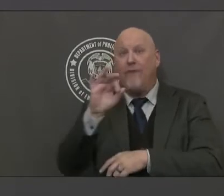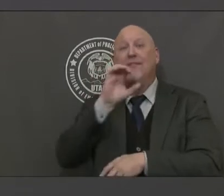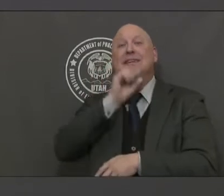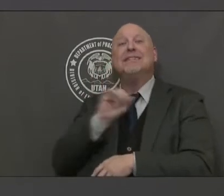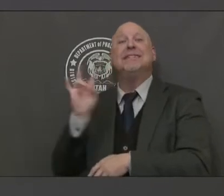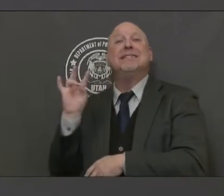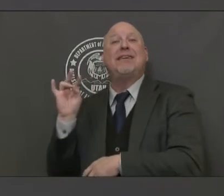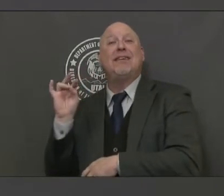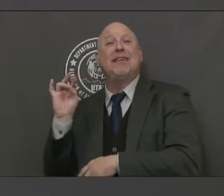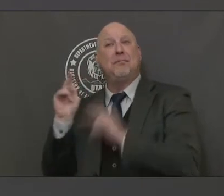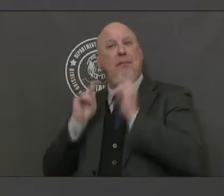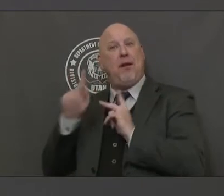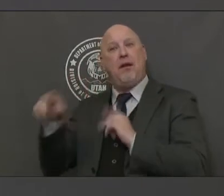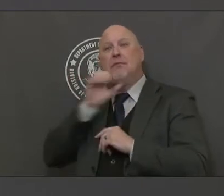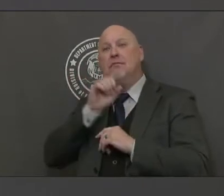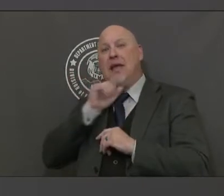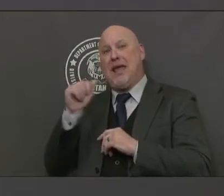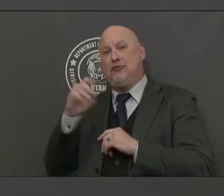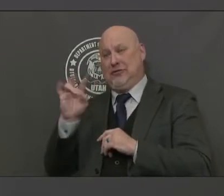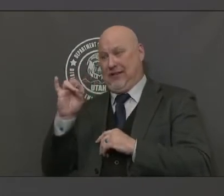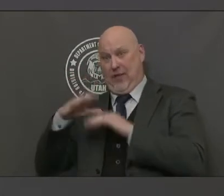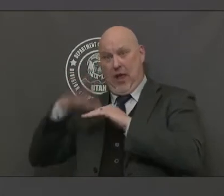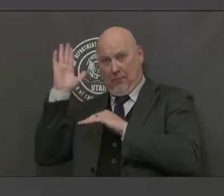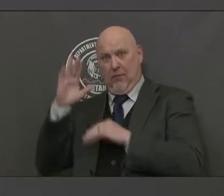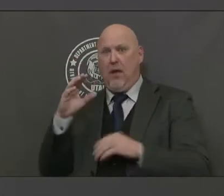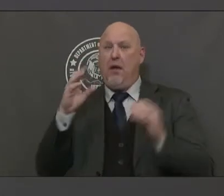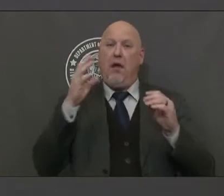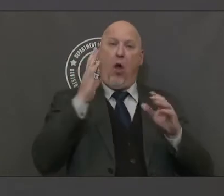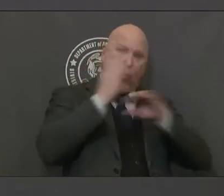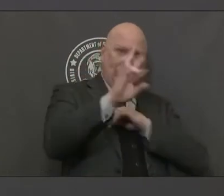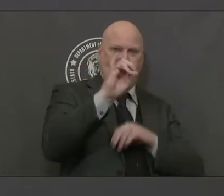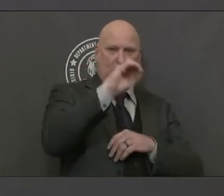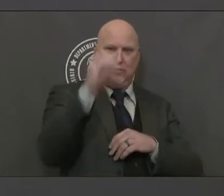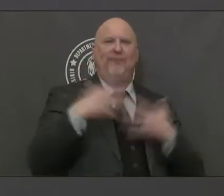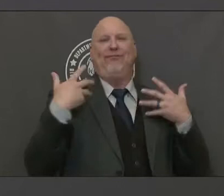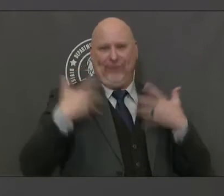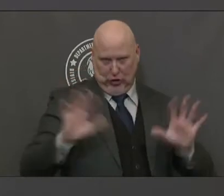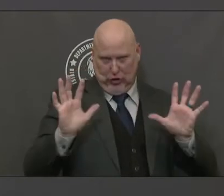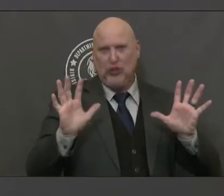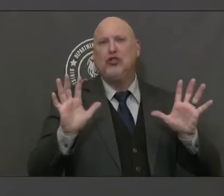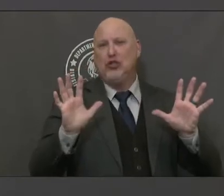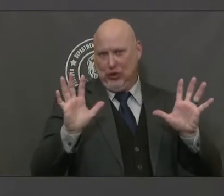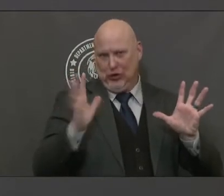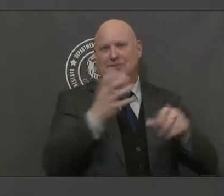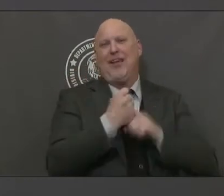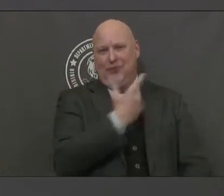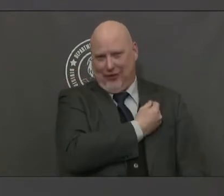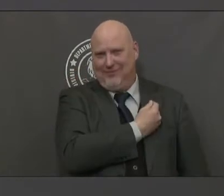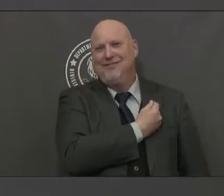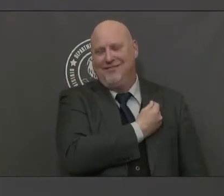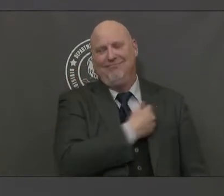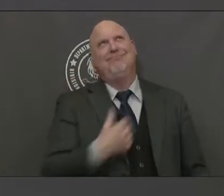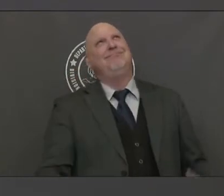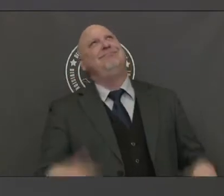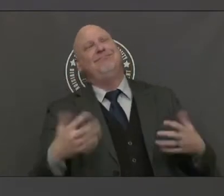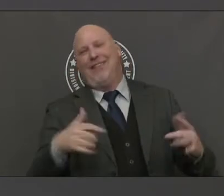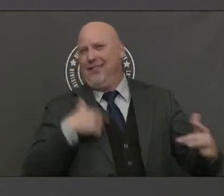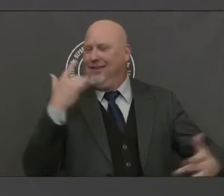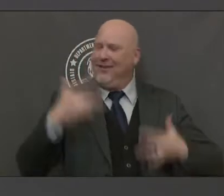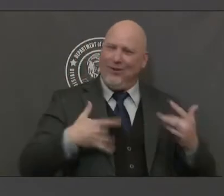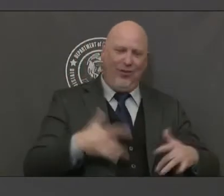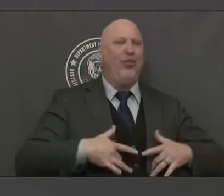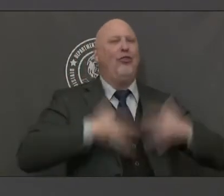statewide average. In some of our local health districts, they're pushing into the high 70%, almost pushing 80%, which is just remarkable.